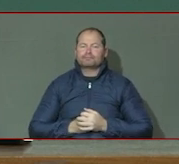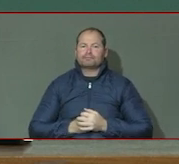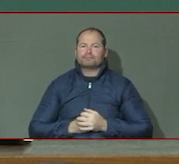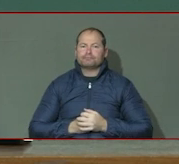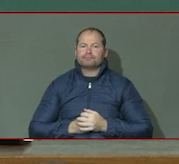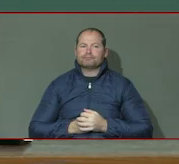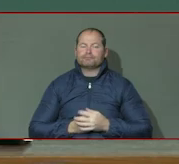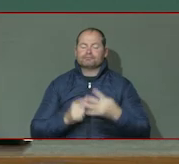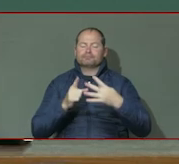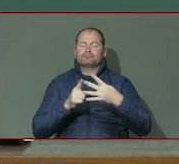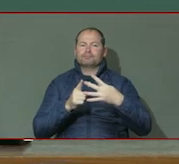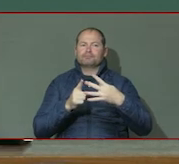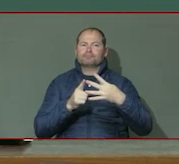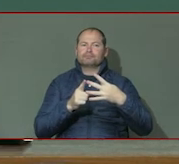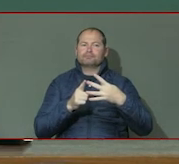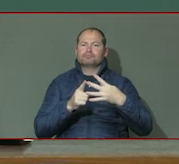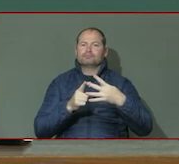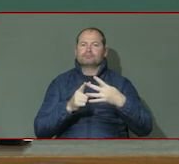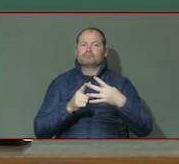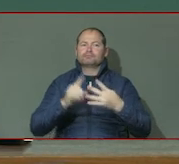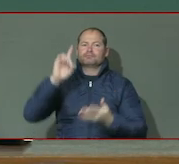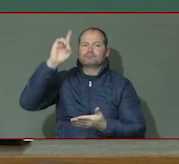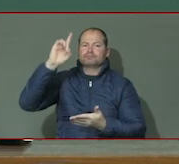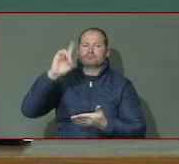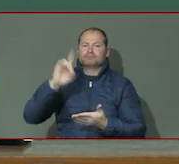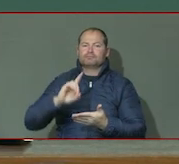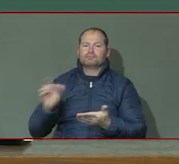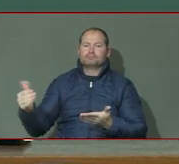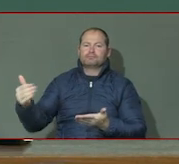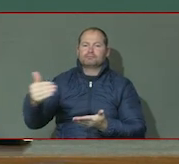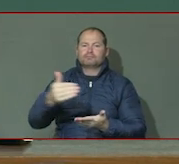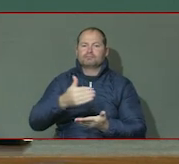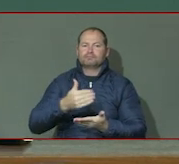and the accumulated depreciation was 192,000.